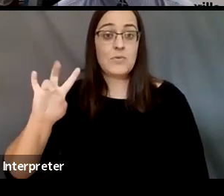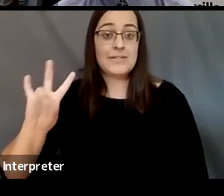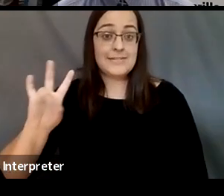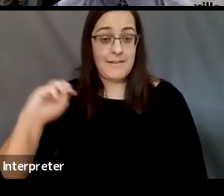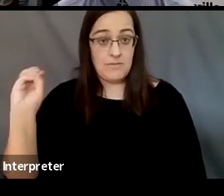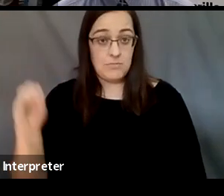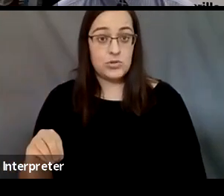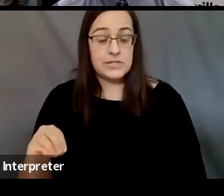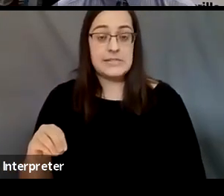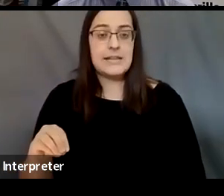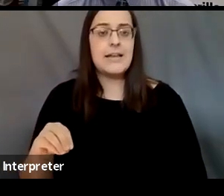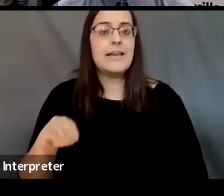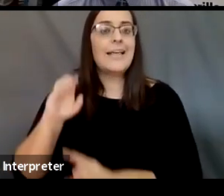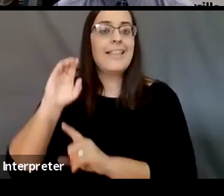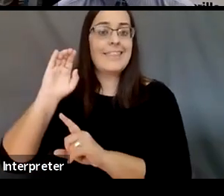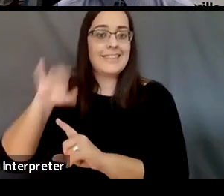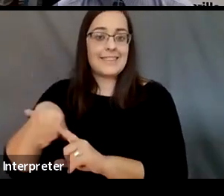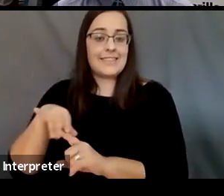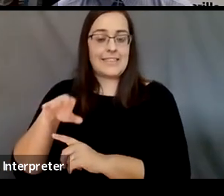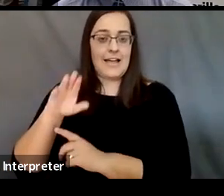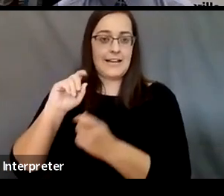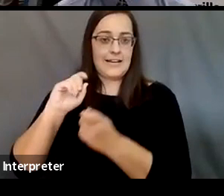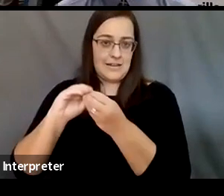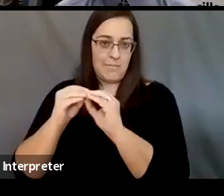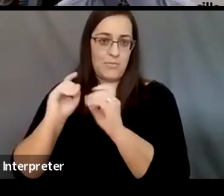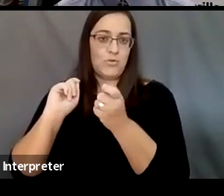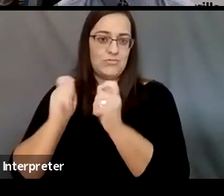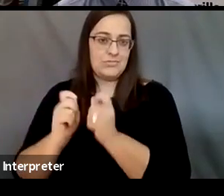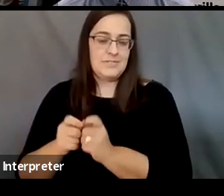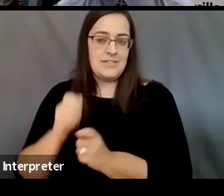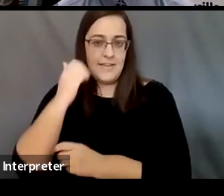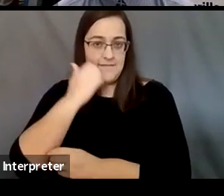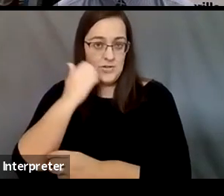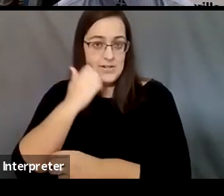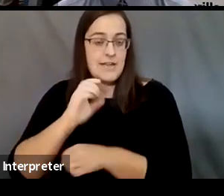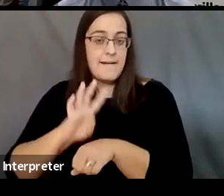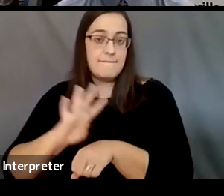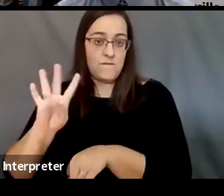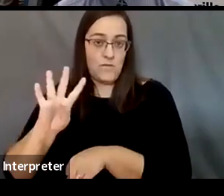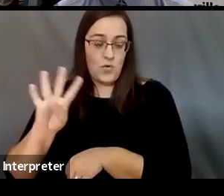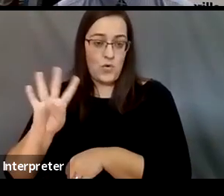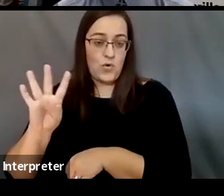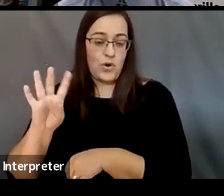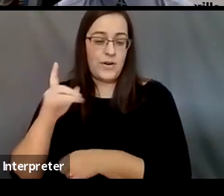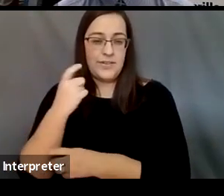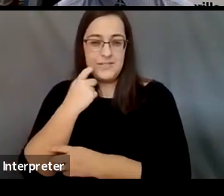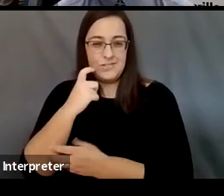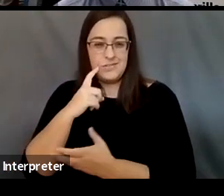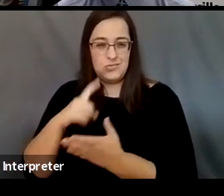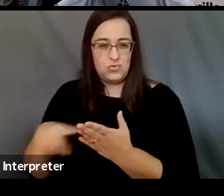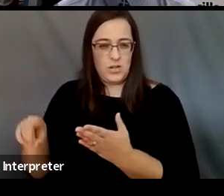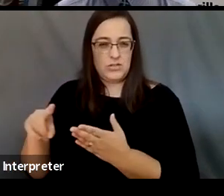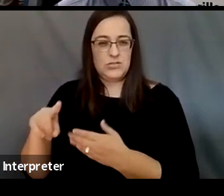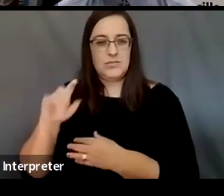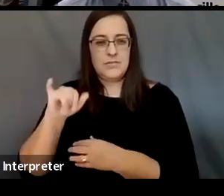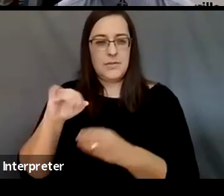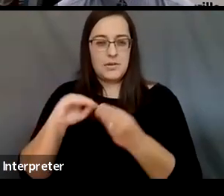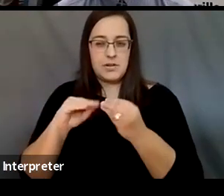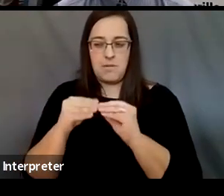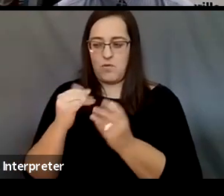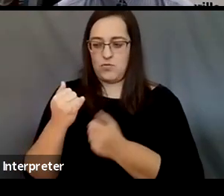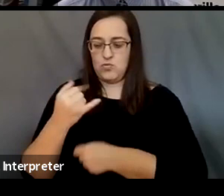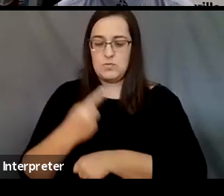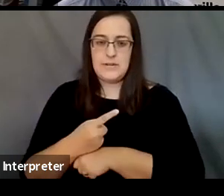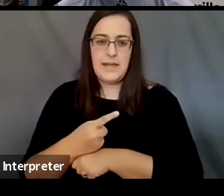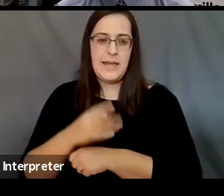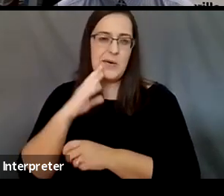9.7%. And they update that number each day at 4 o'clock. And so I just checked And that number for today, and